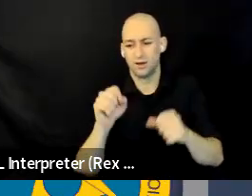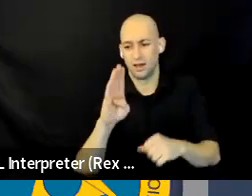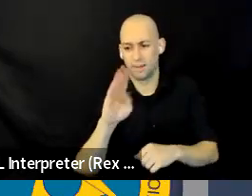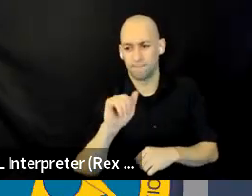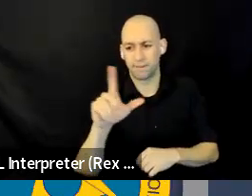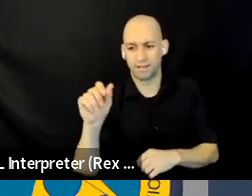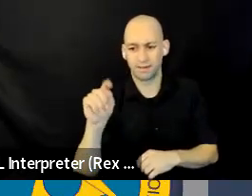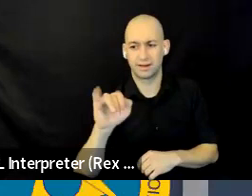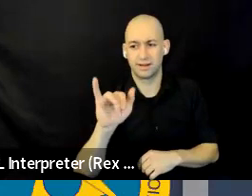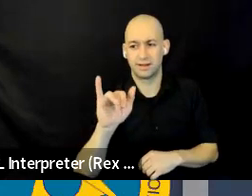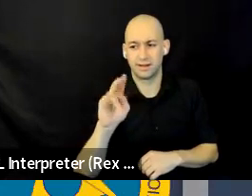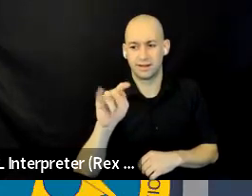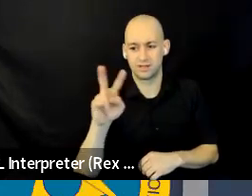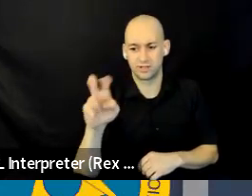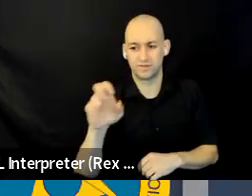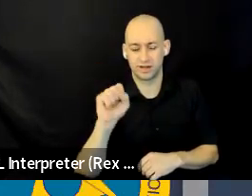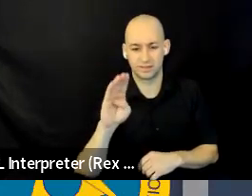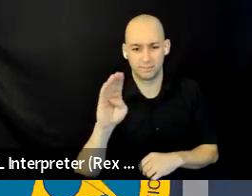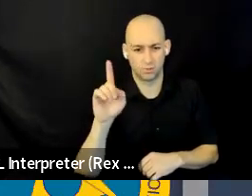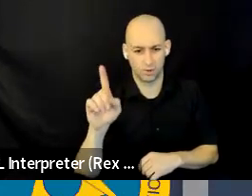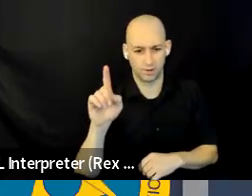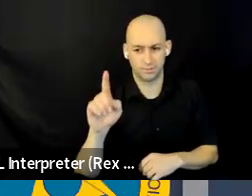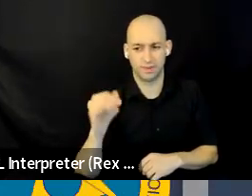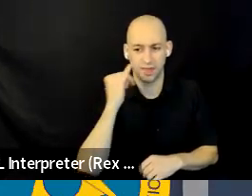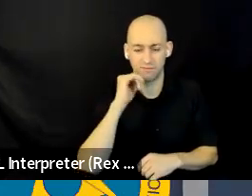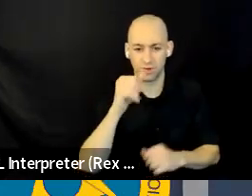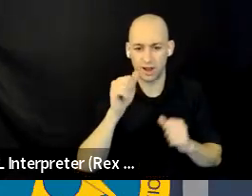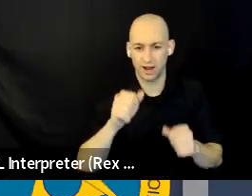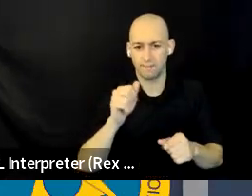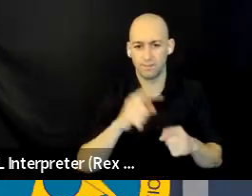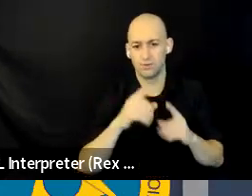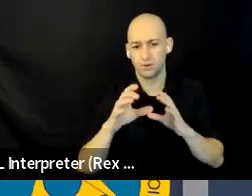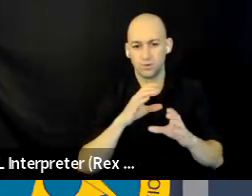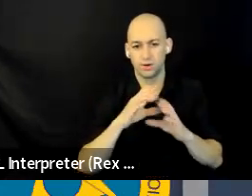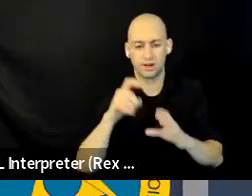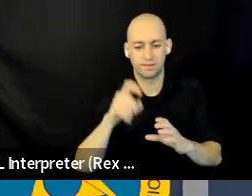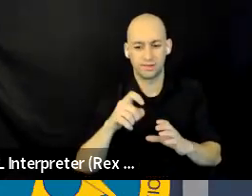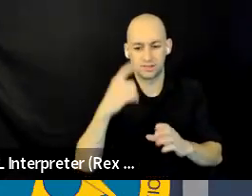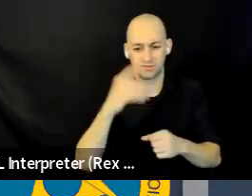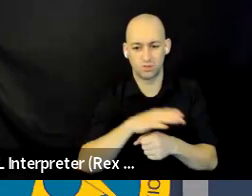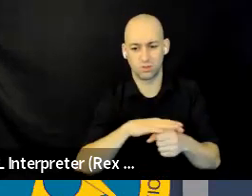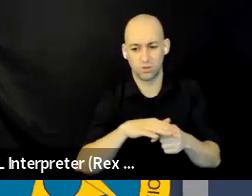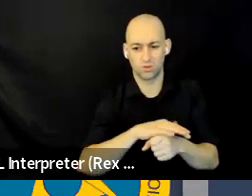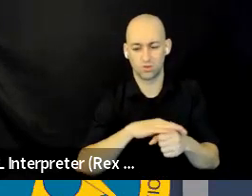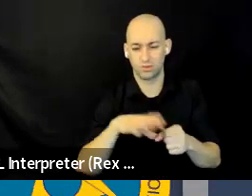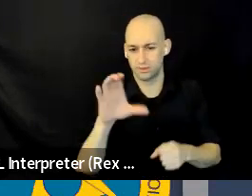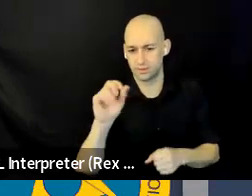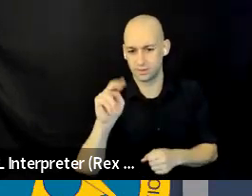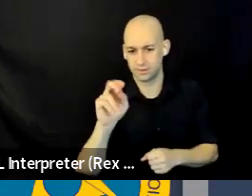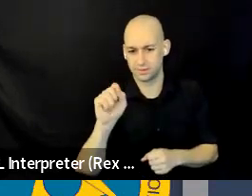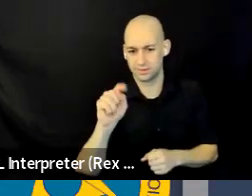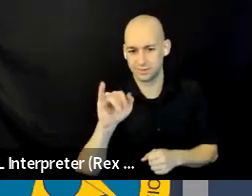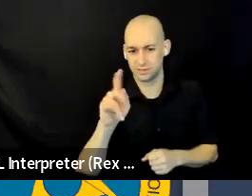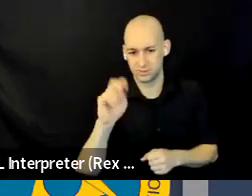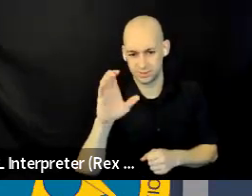SB1. If we were not able to communicate the needs to local constituencies and then show them the projects,